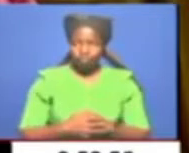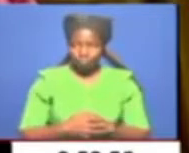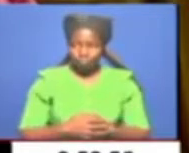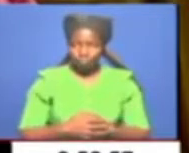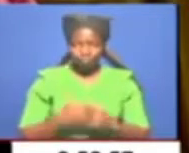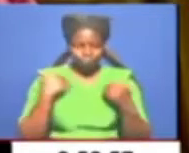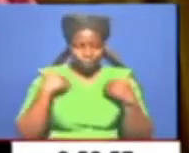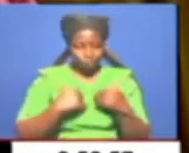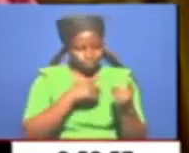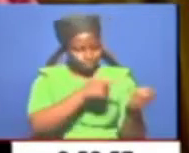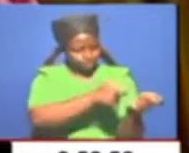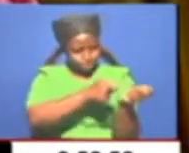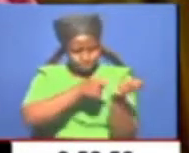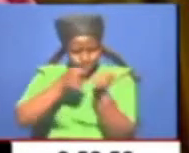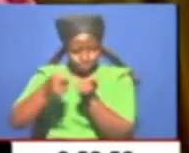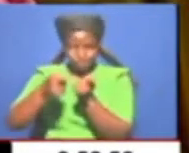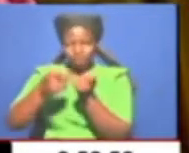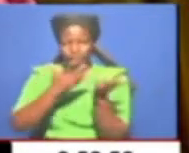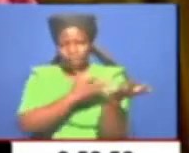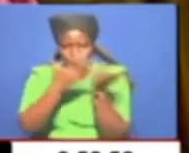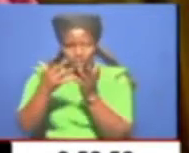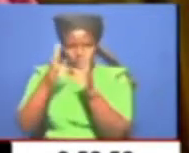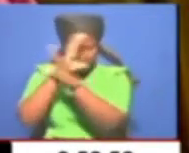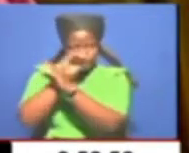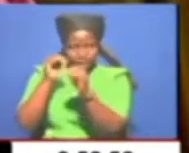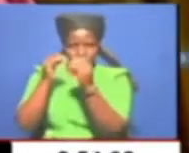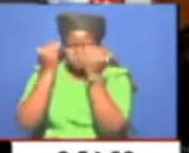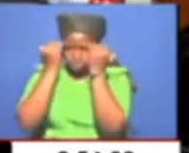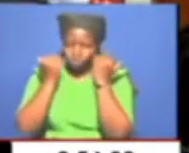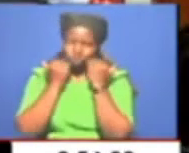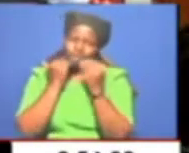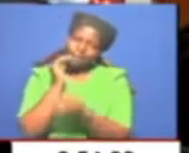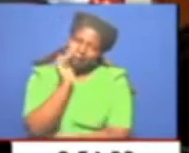court. And I asked for the orders that I asked for,